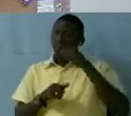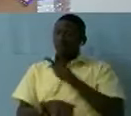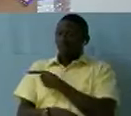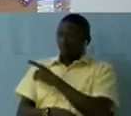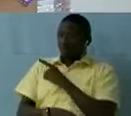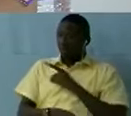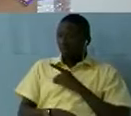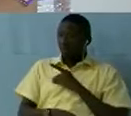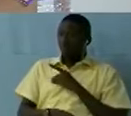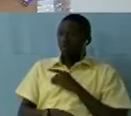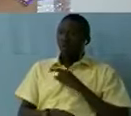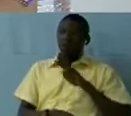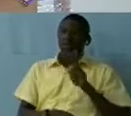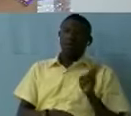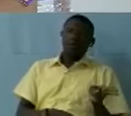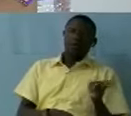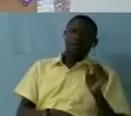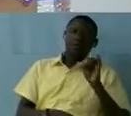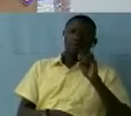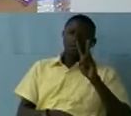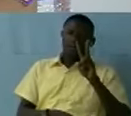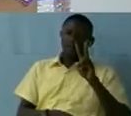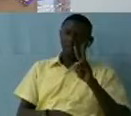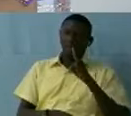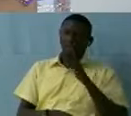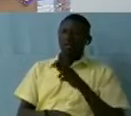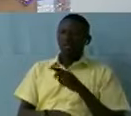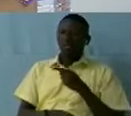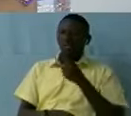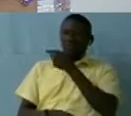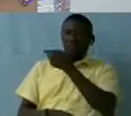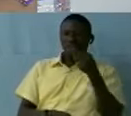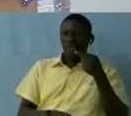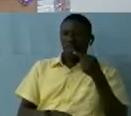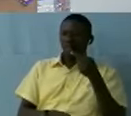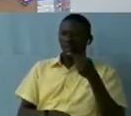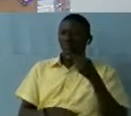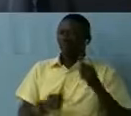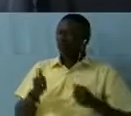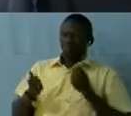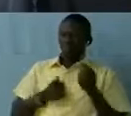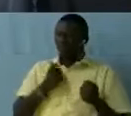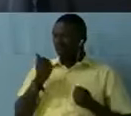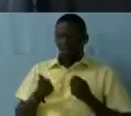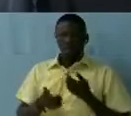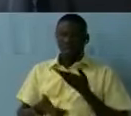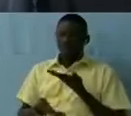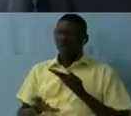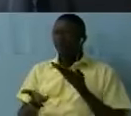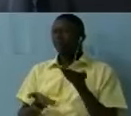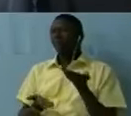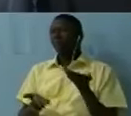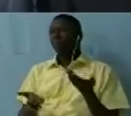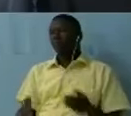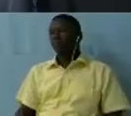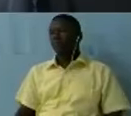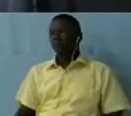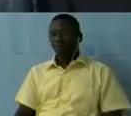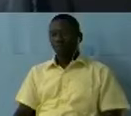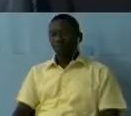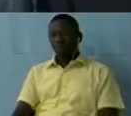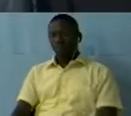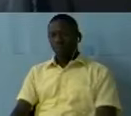president had a negative impact on you. Amunta selo ebenye fokan commissioner enko. President la alawo jara